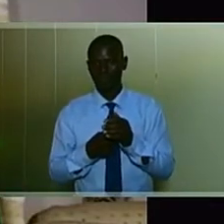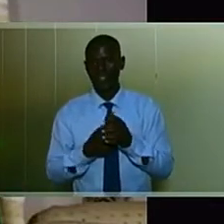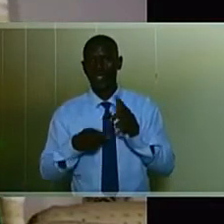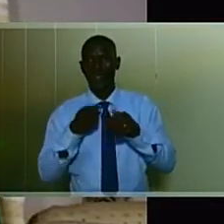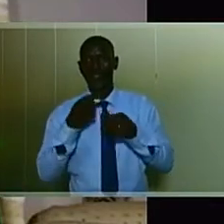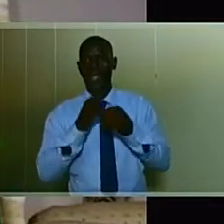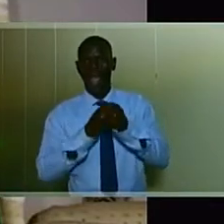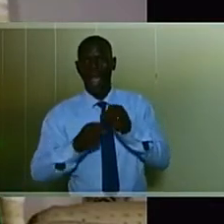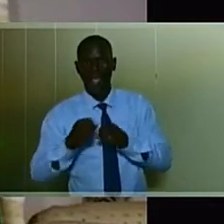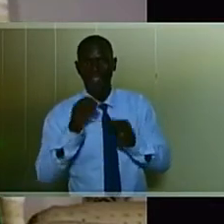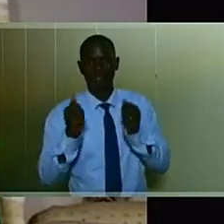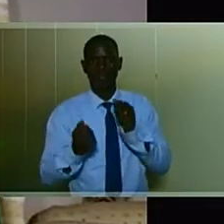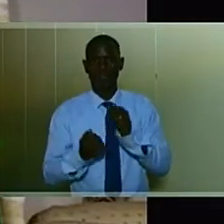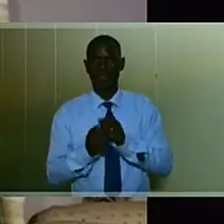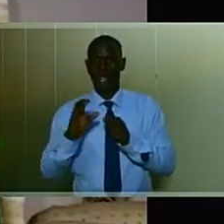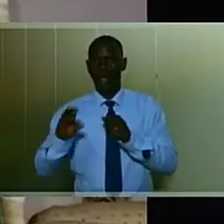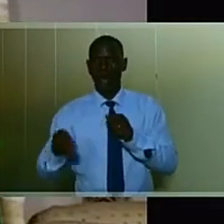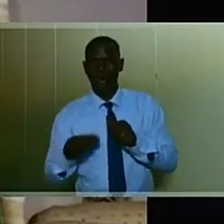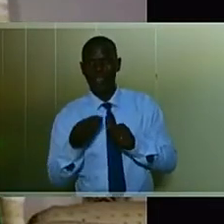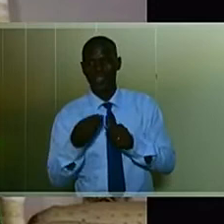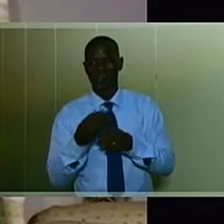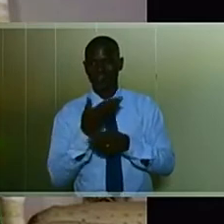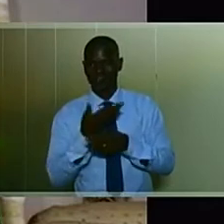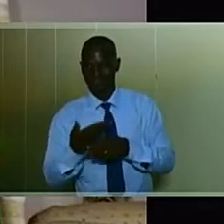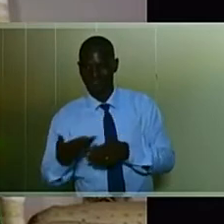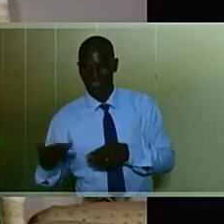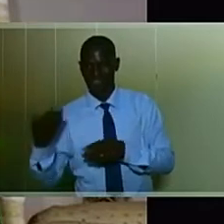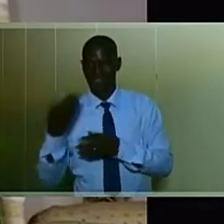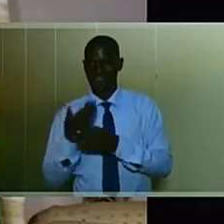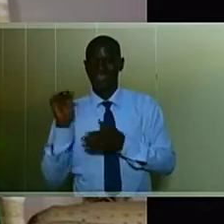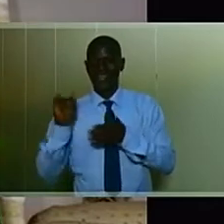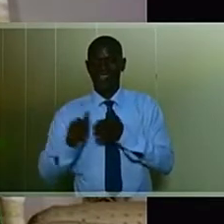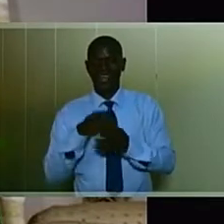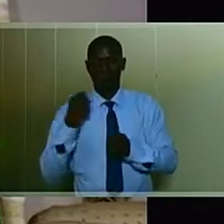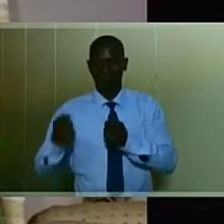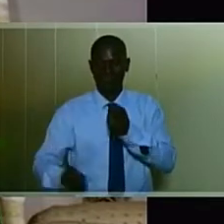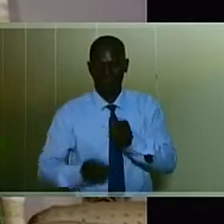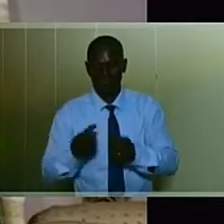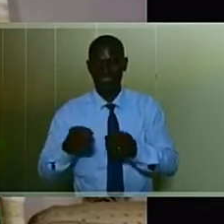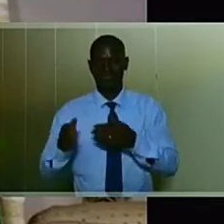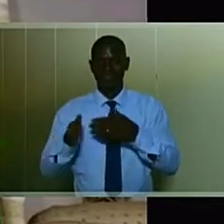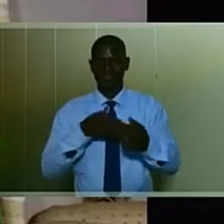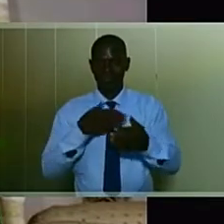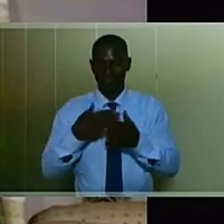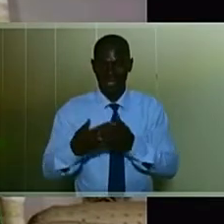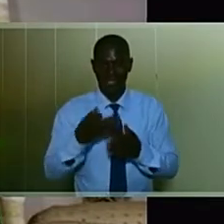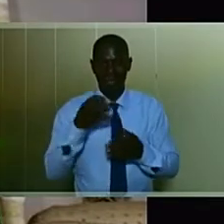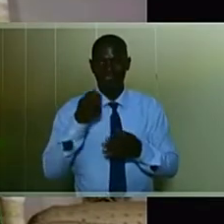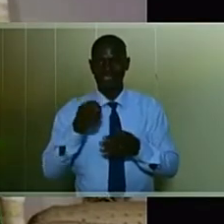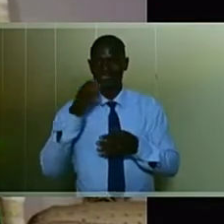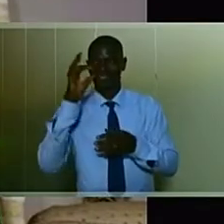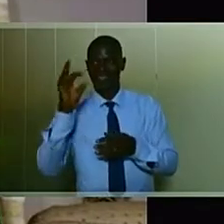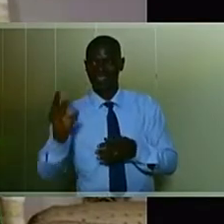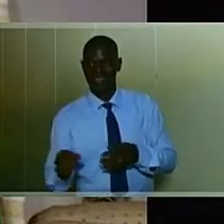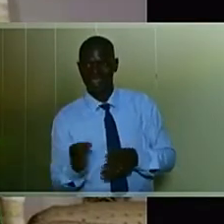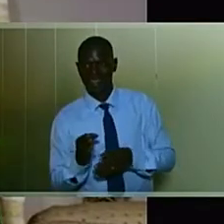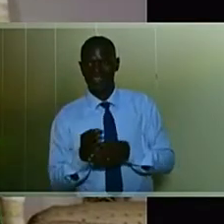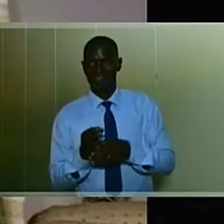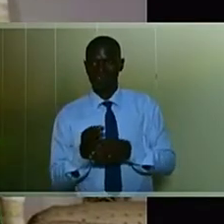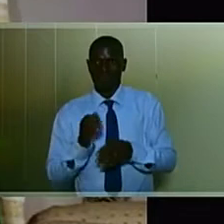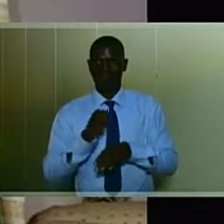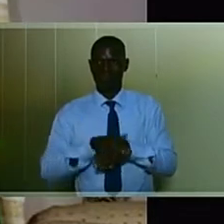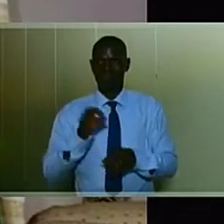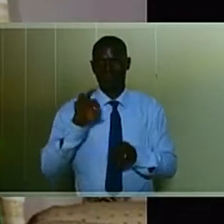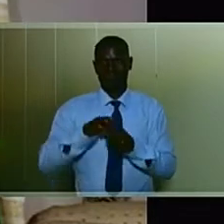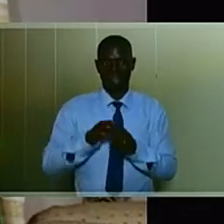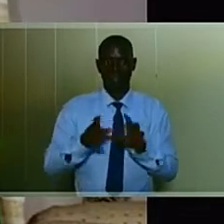ahead with other ingredients that pursues the agenda of the Ninth Assembly with regards to electoral reforms. Are we going